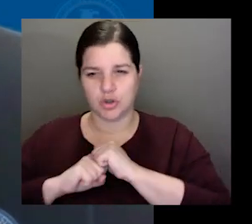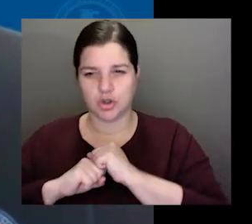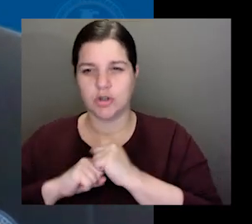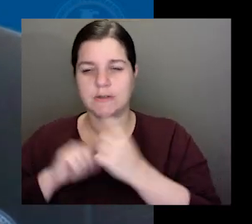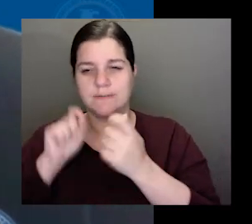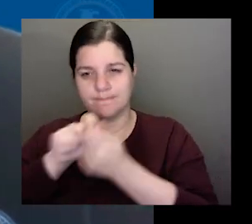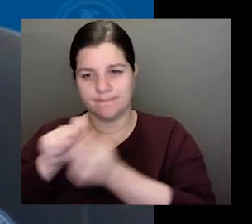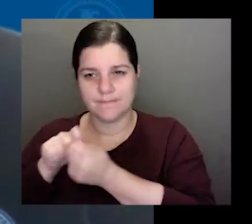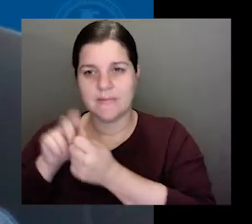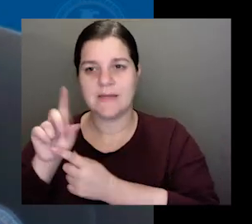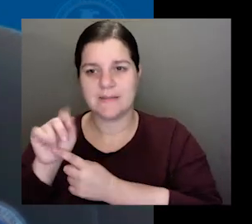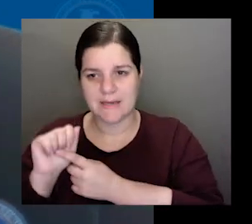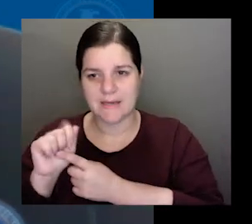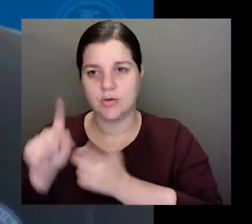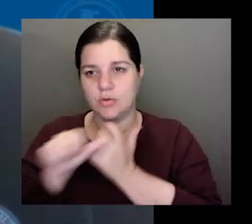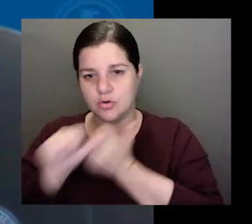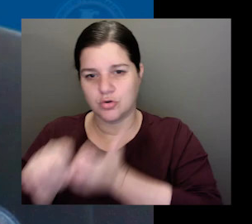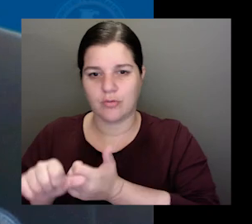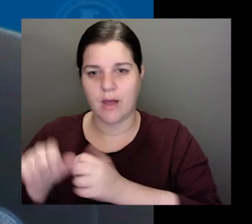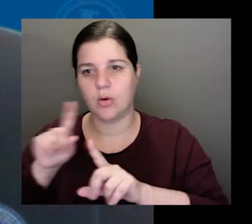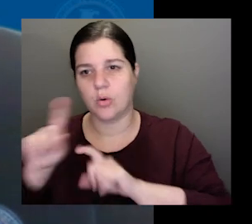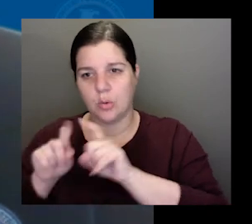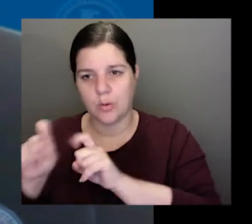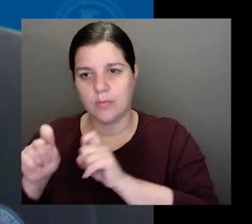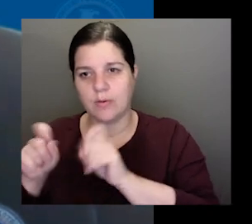track, query, and review the overall safes.